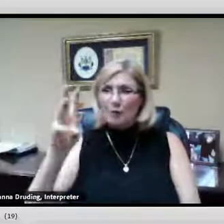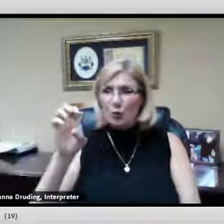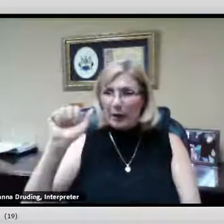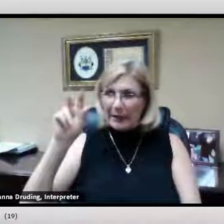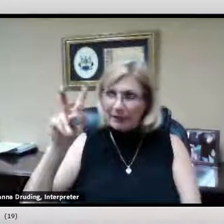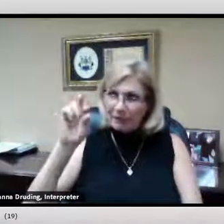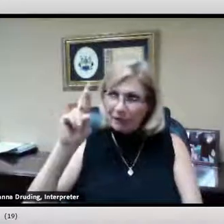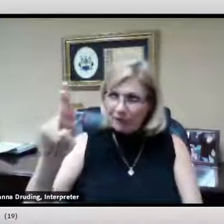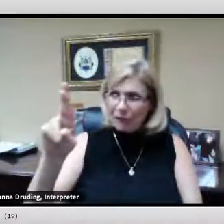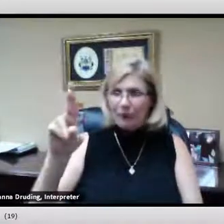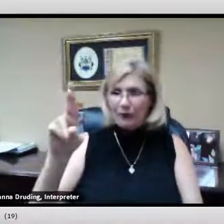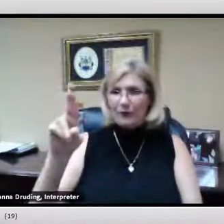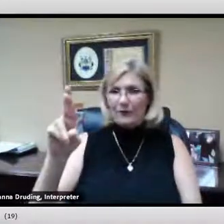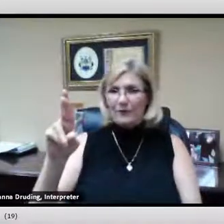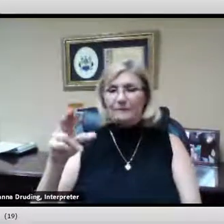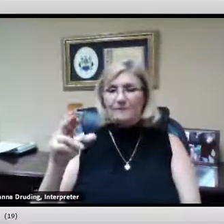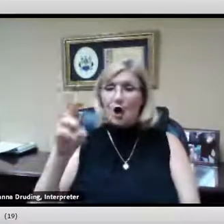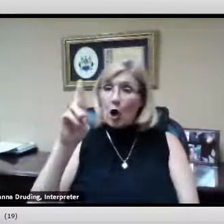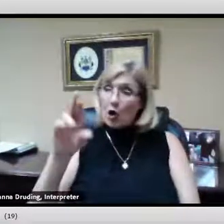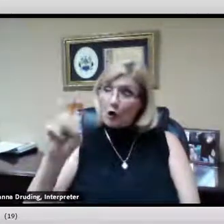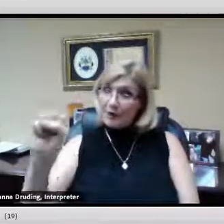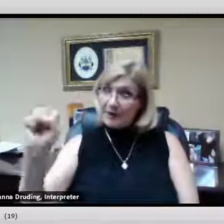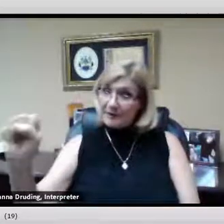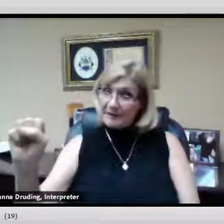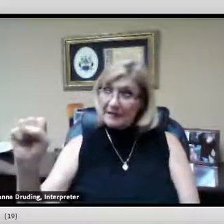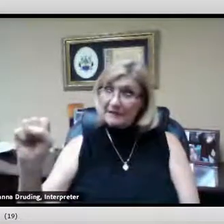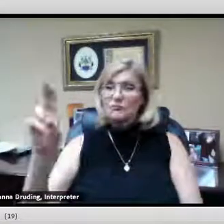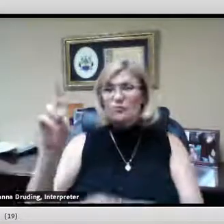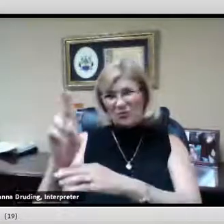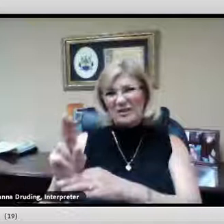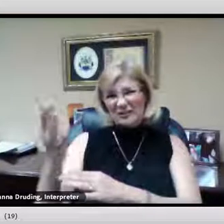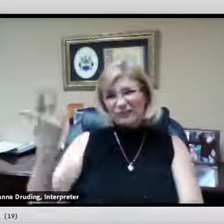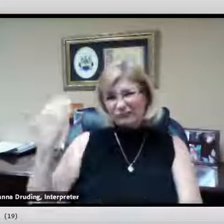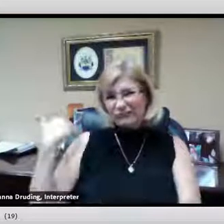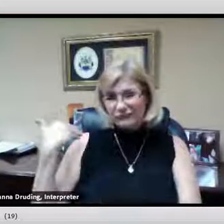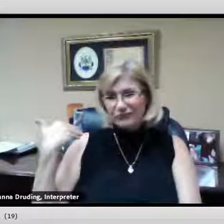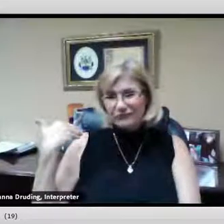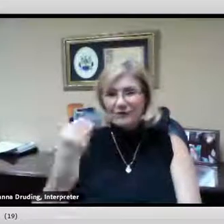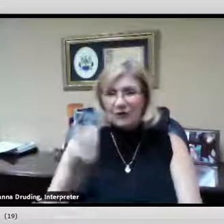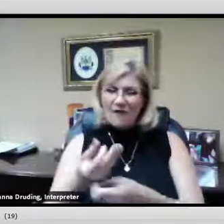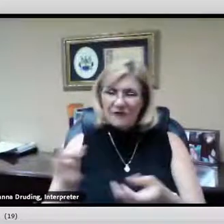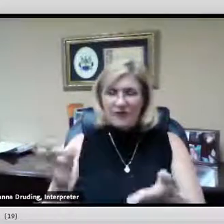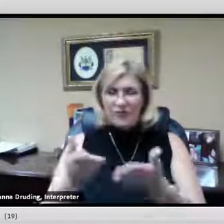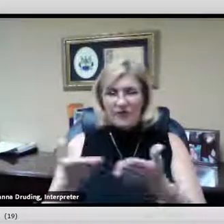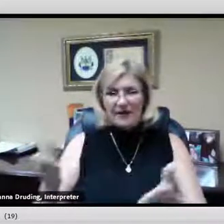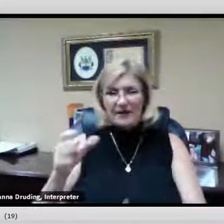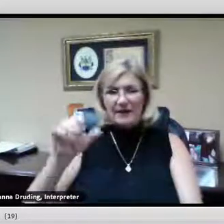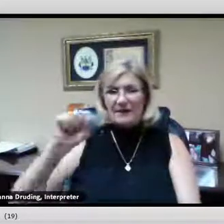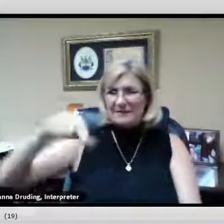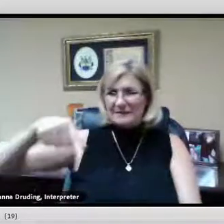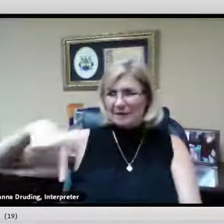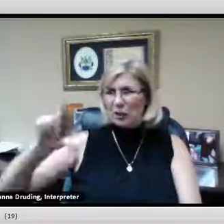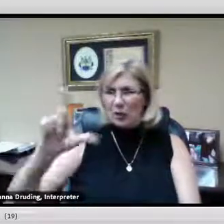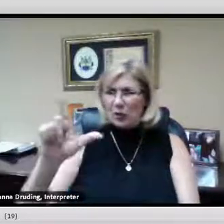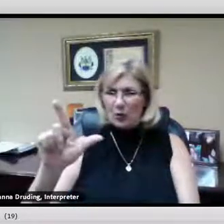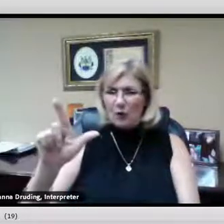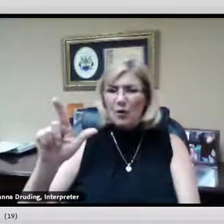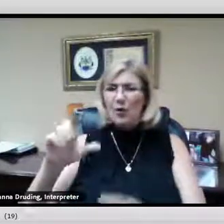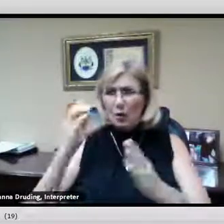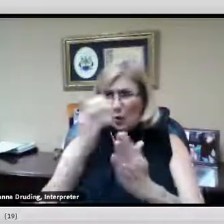creator, basically. RSS used for a while for a few things. A SQL course that I